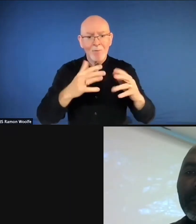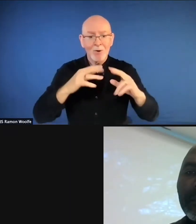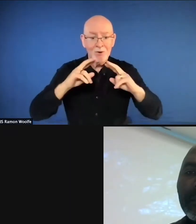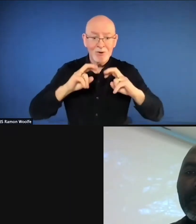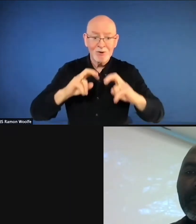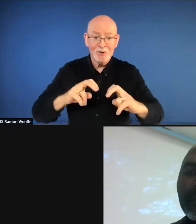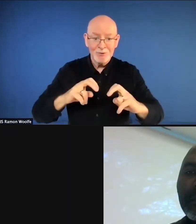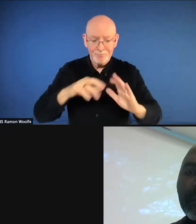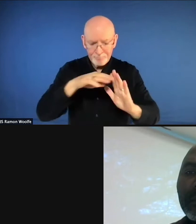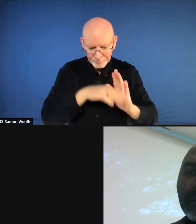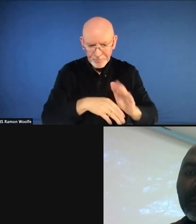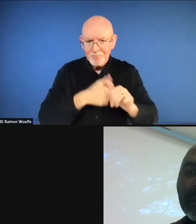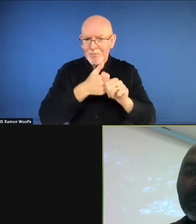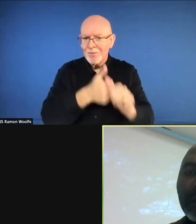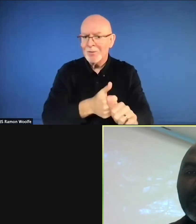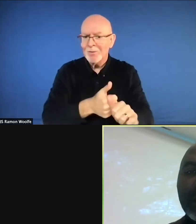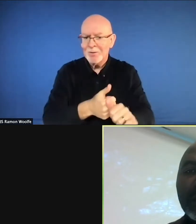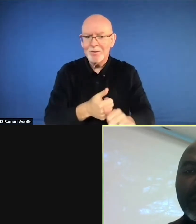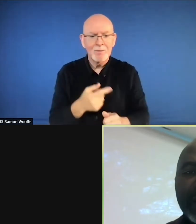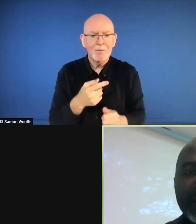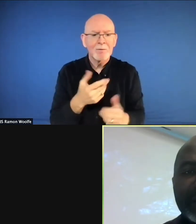regard? Over to you, Alfred.